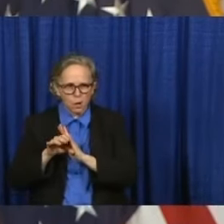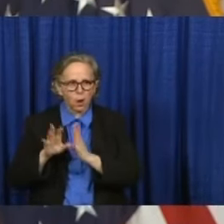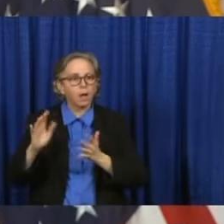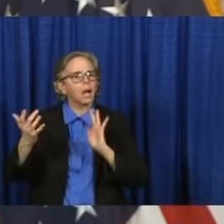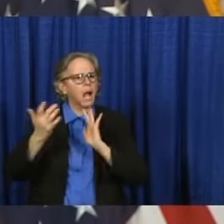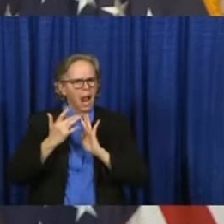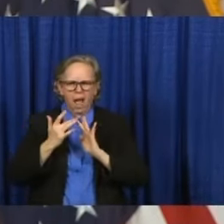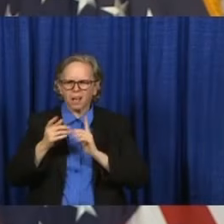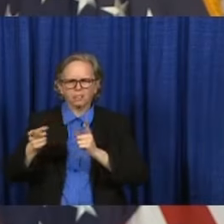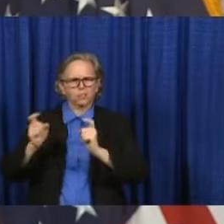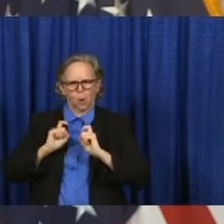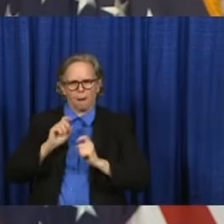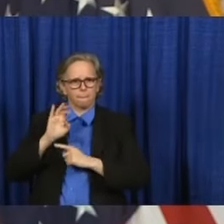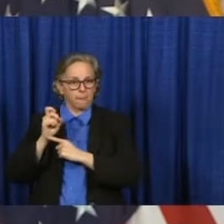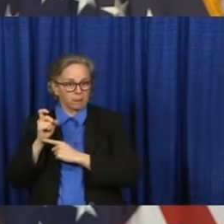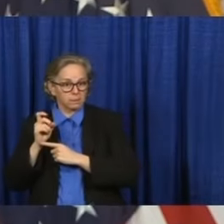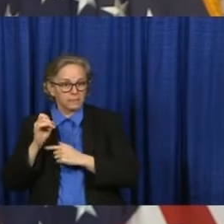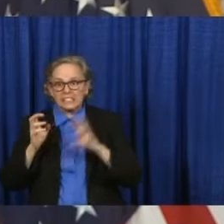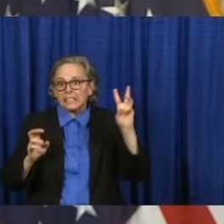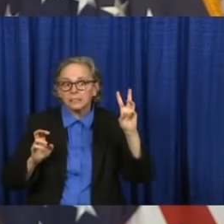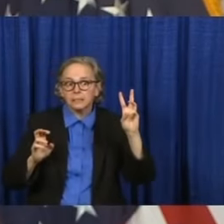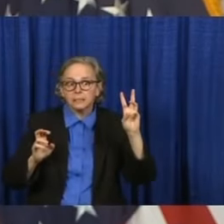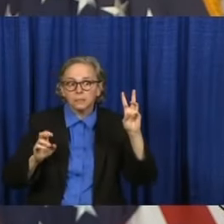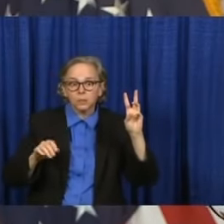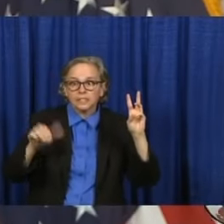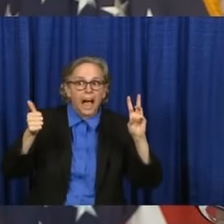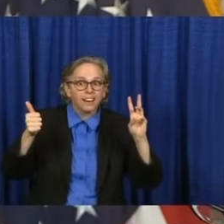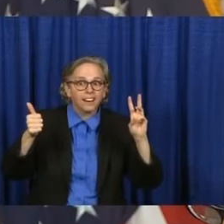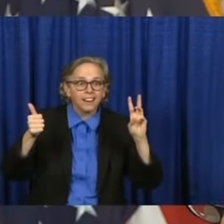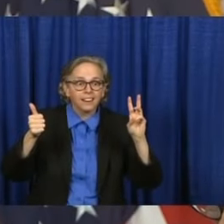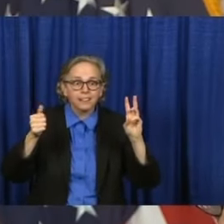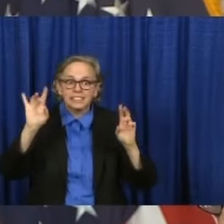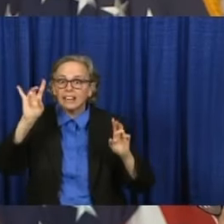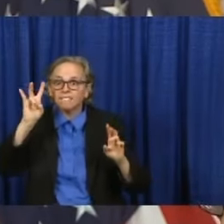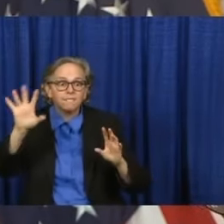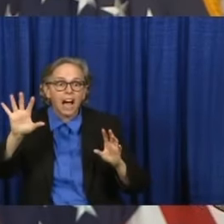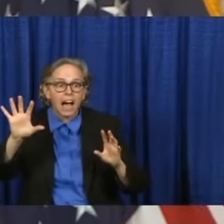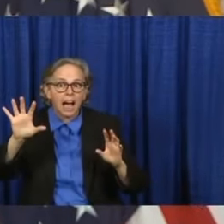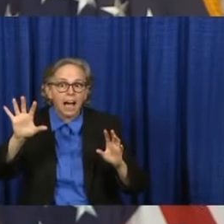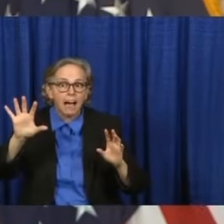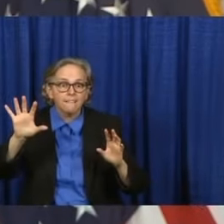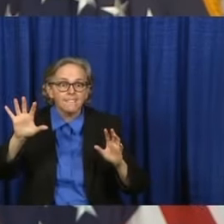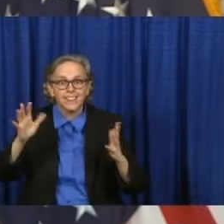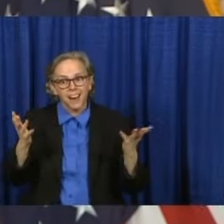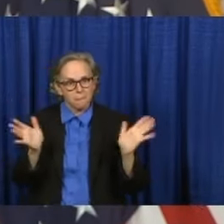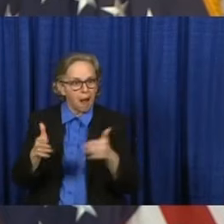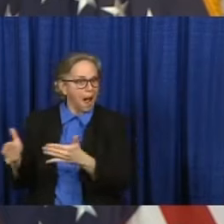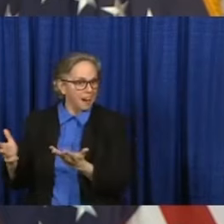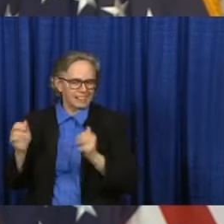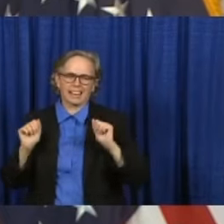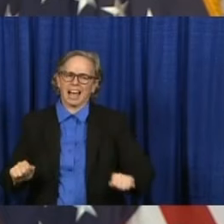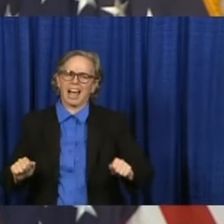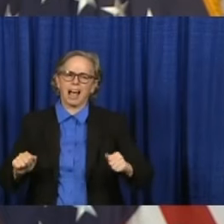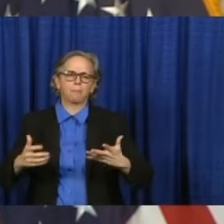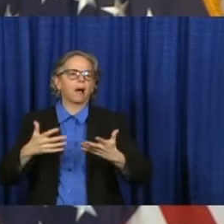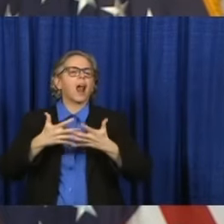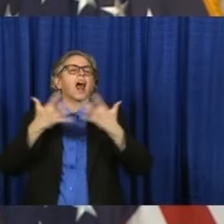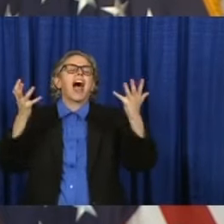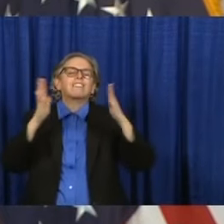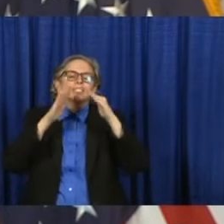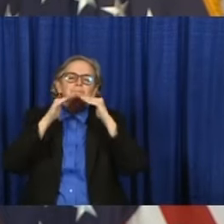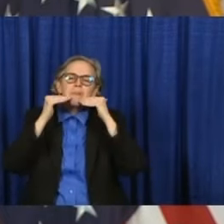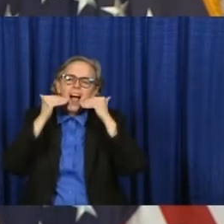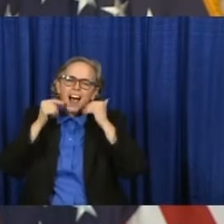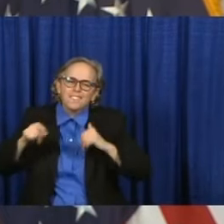2. Or 6. Or 10. Or 75. So that we can bring lots of smiles to their